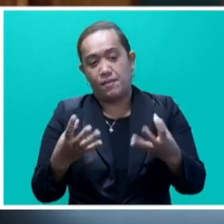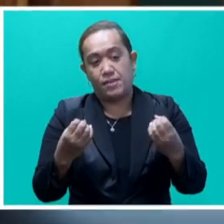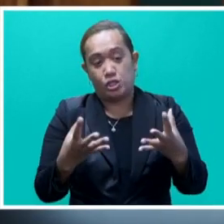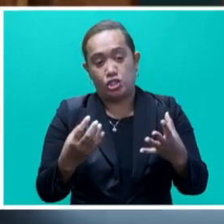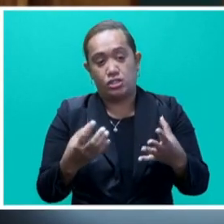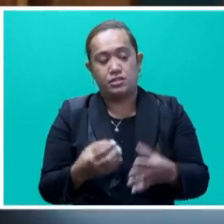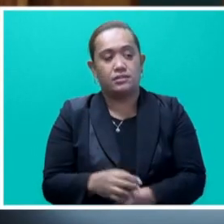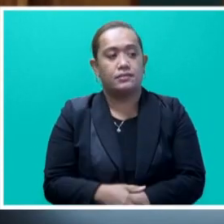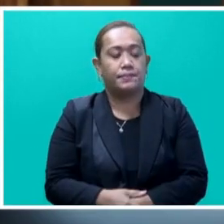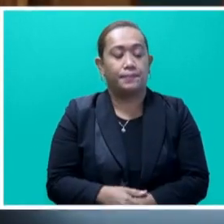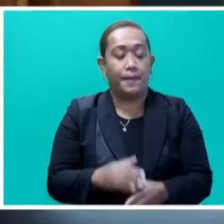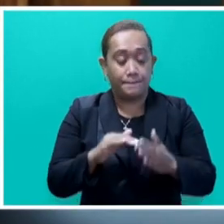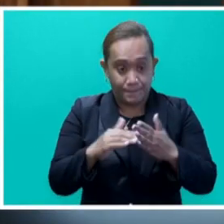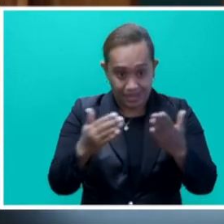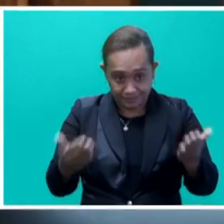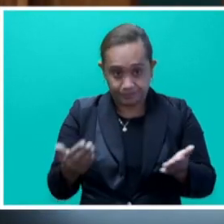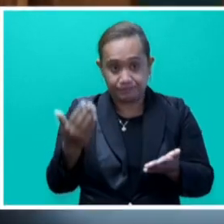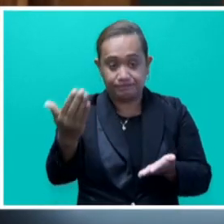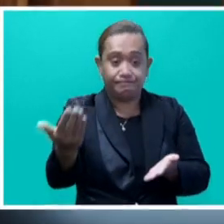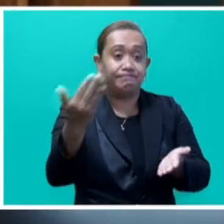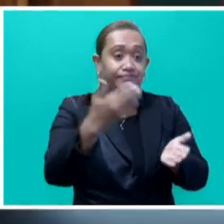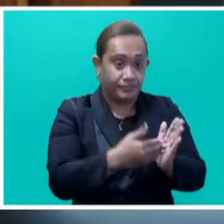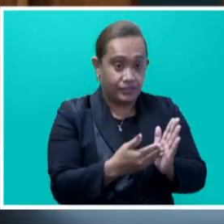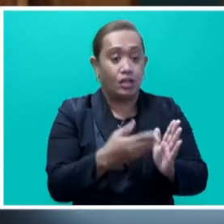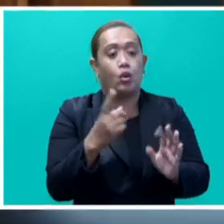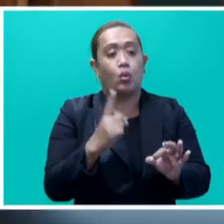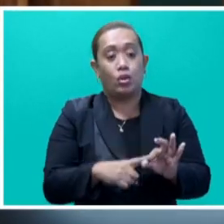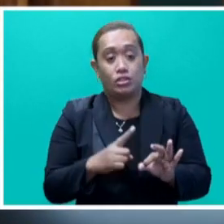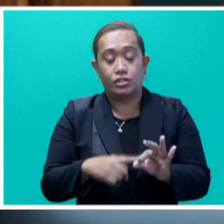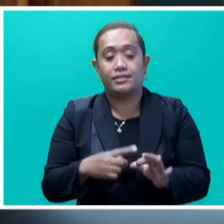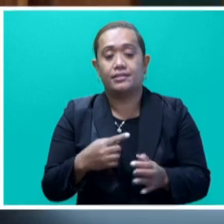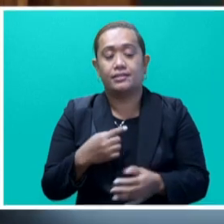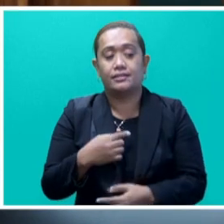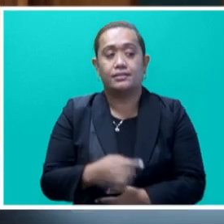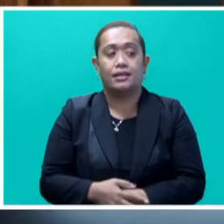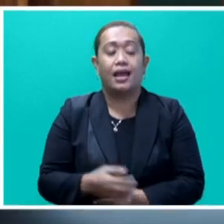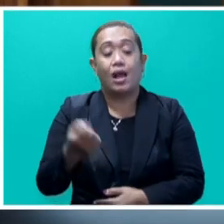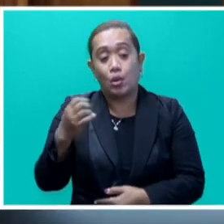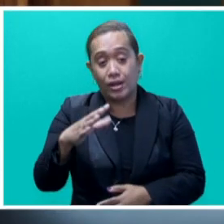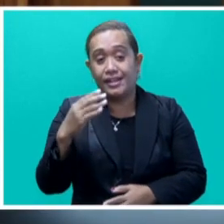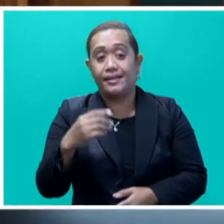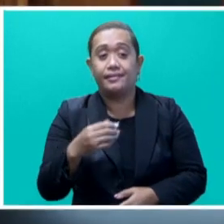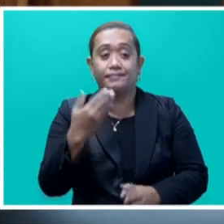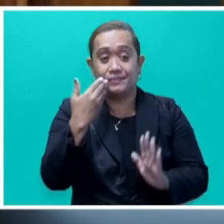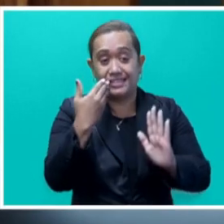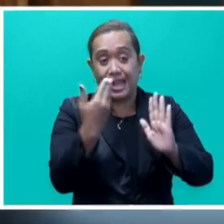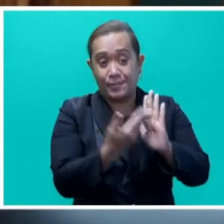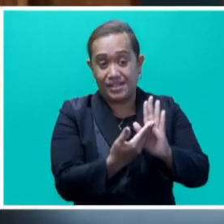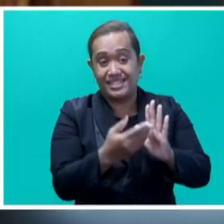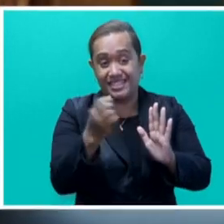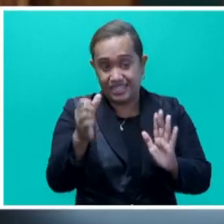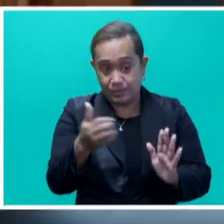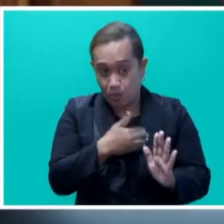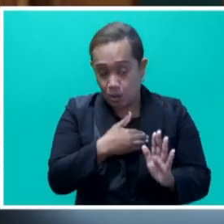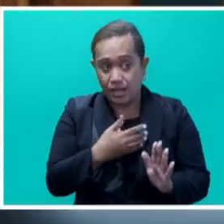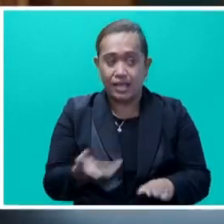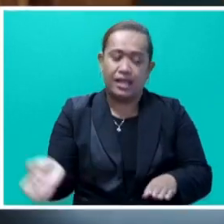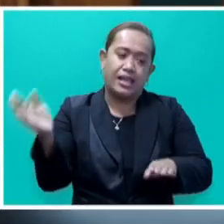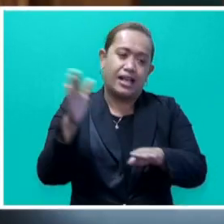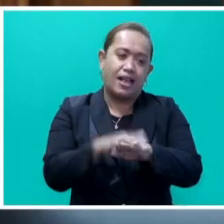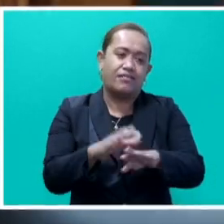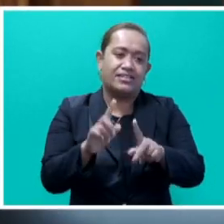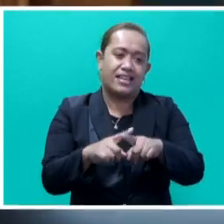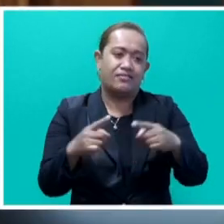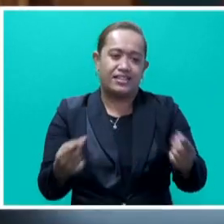But going back to the question, Honorable Speaker, I have made a statement this morning that just about covers everything with